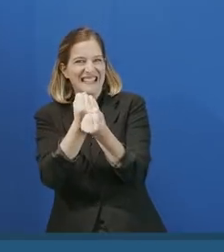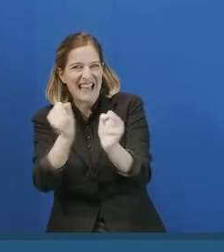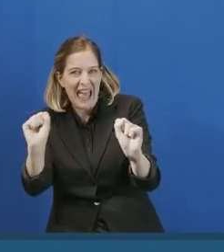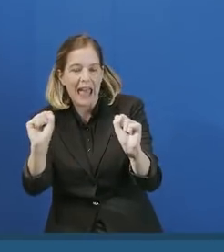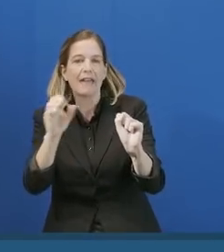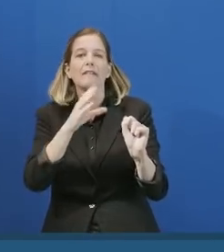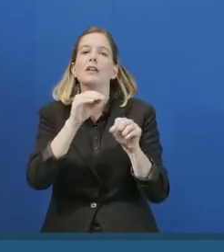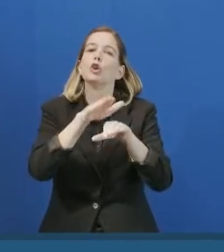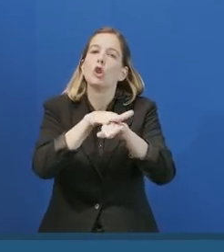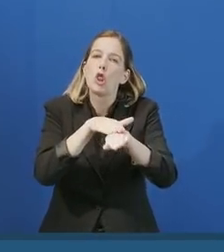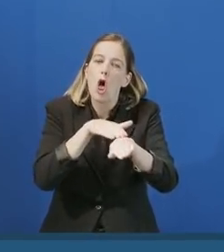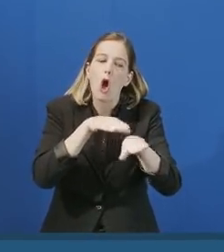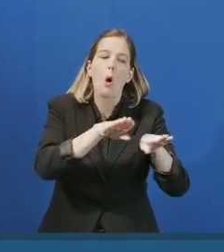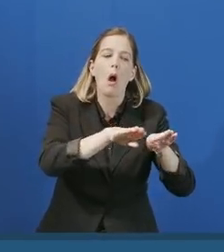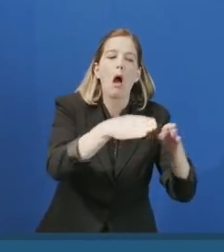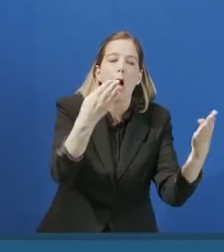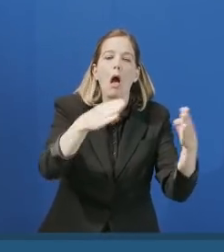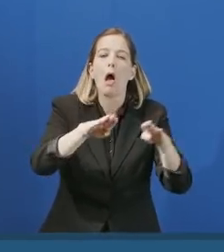ArizonaConnected.org.